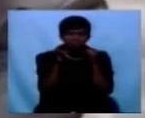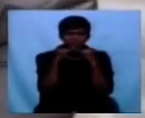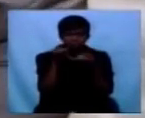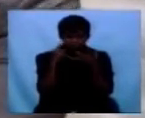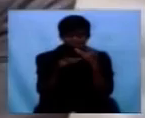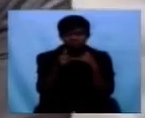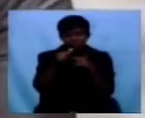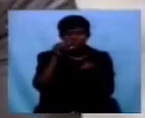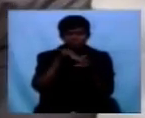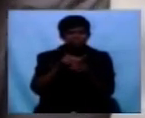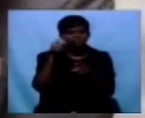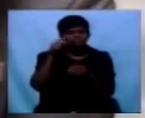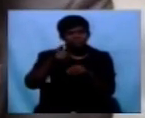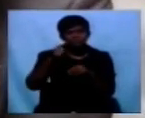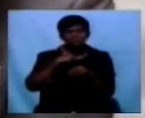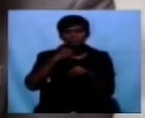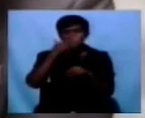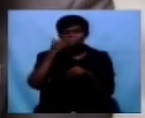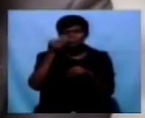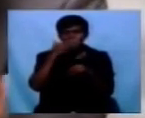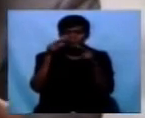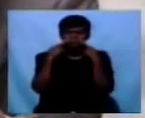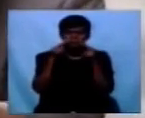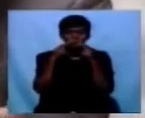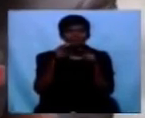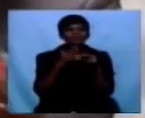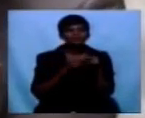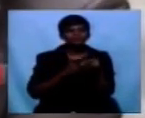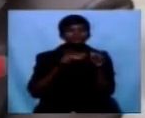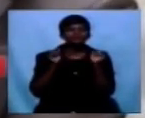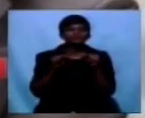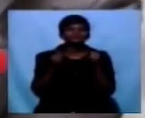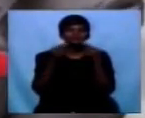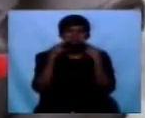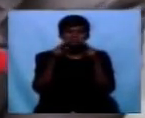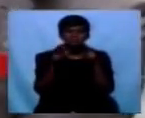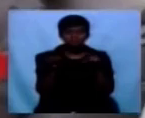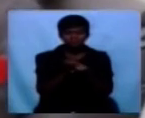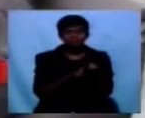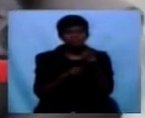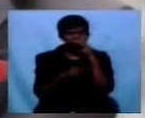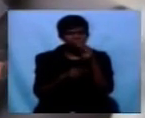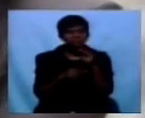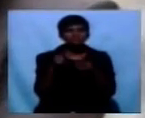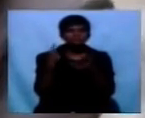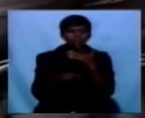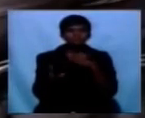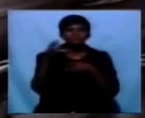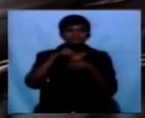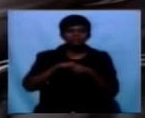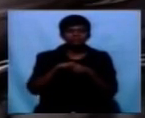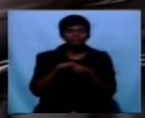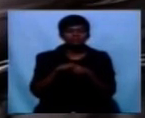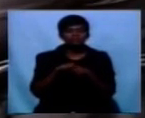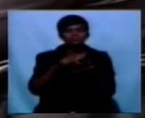are putting in for you to have a best result. I'm able to give me the outcome. I'm able to say, and then I will tell the kind of input you've put it. So you've